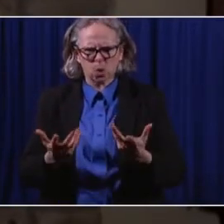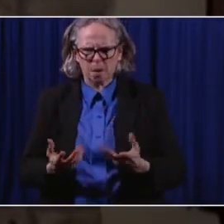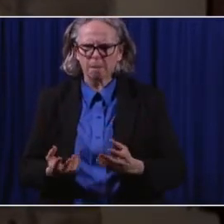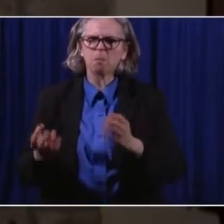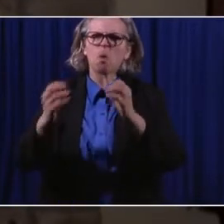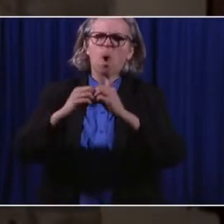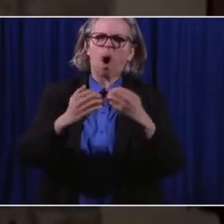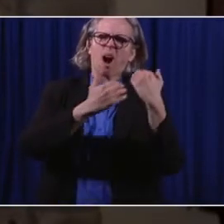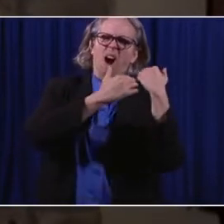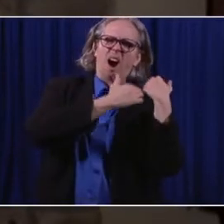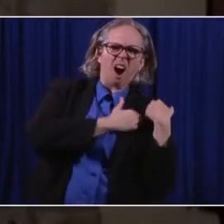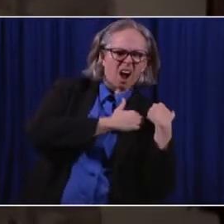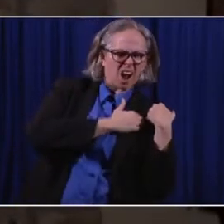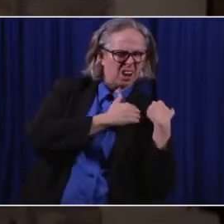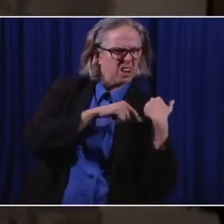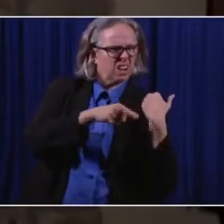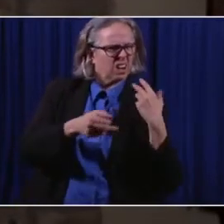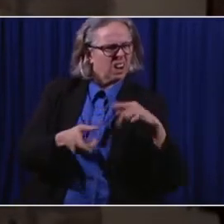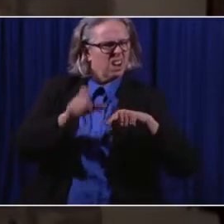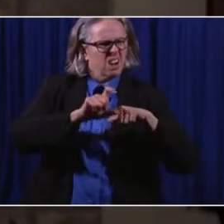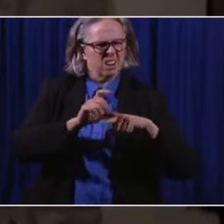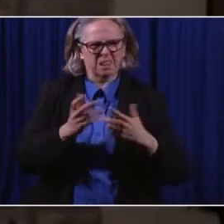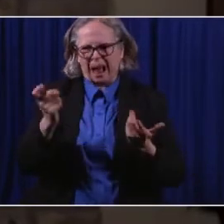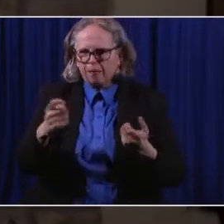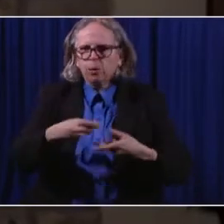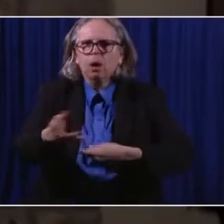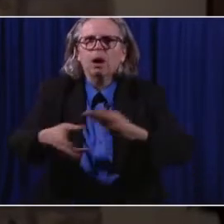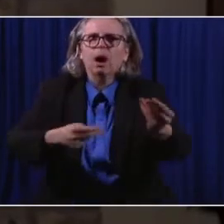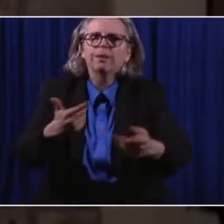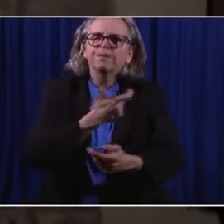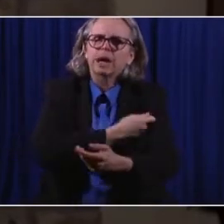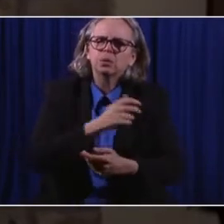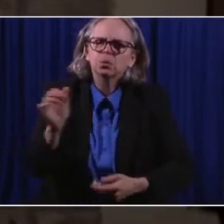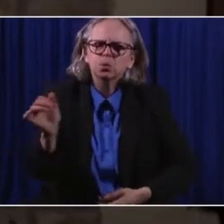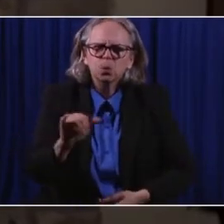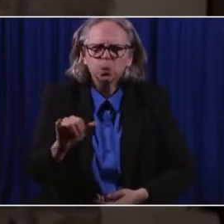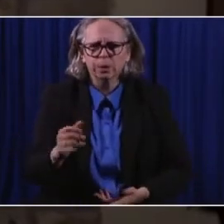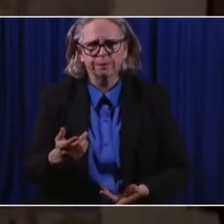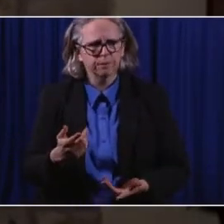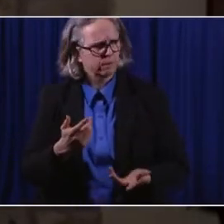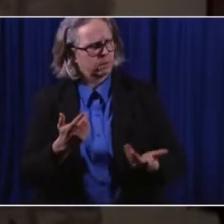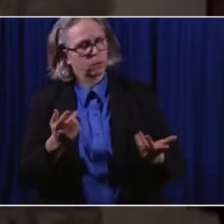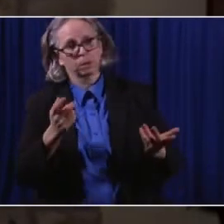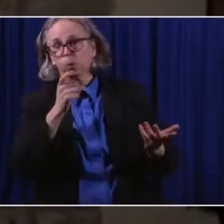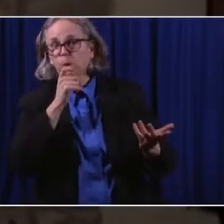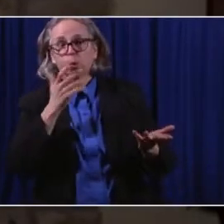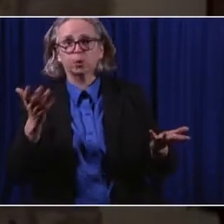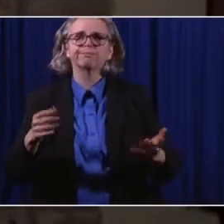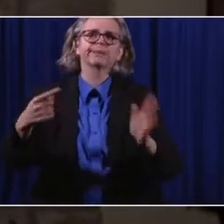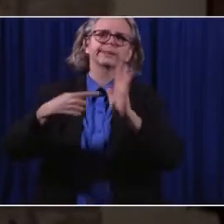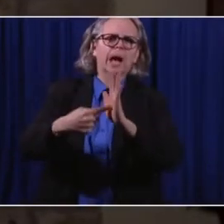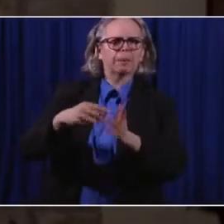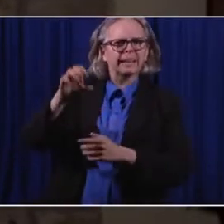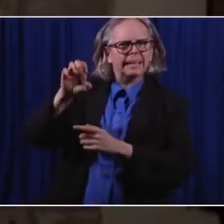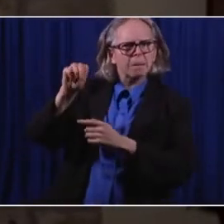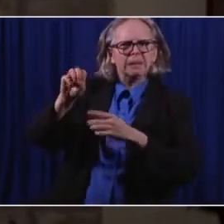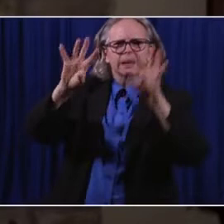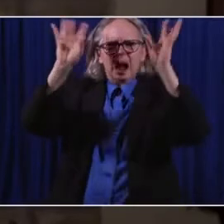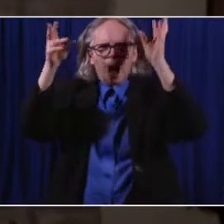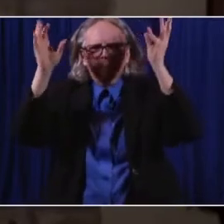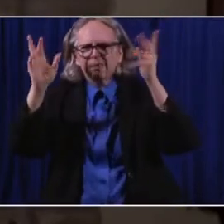to be vaccinating individuals. For example, EMS, our EMS squads are being vaccinated now by our